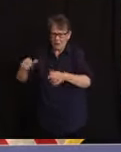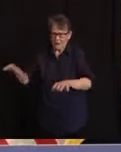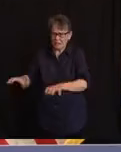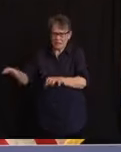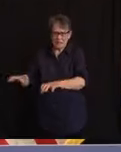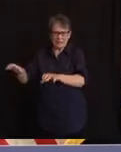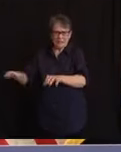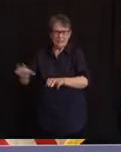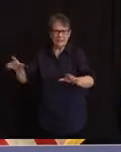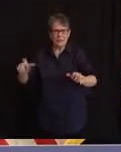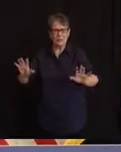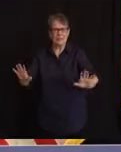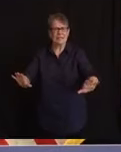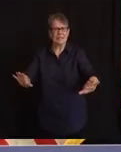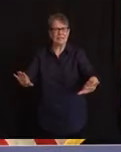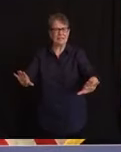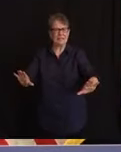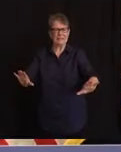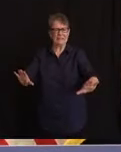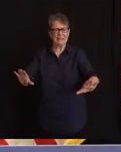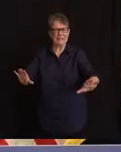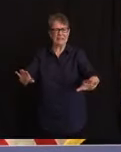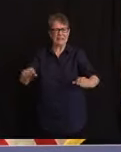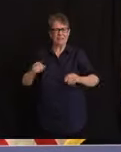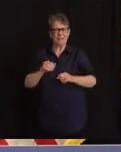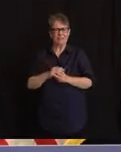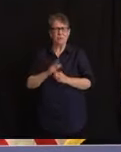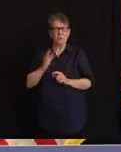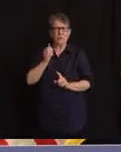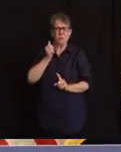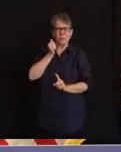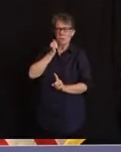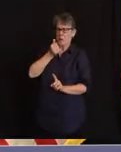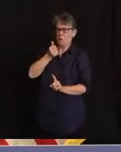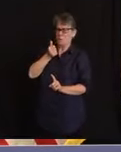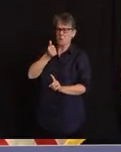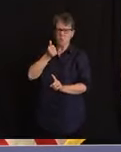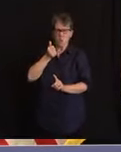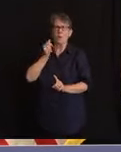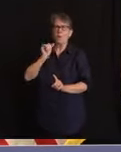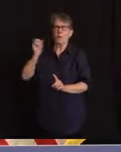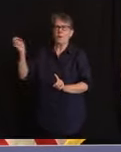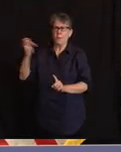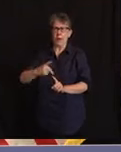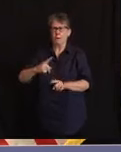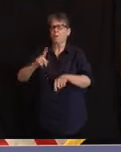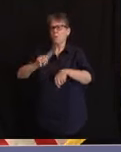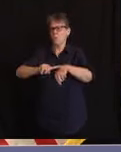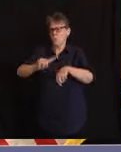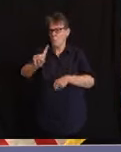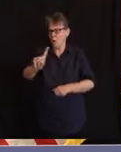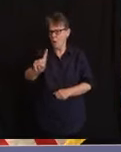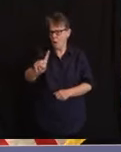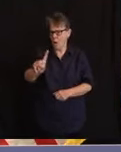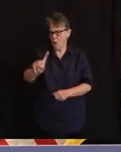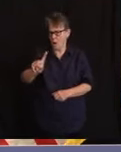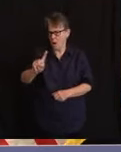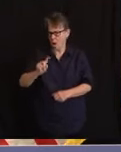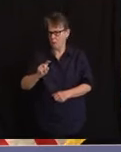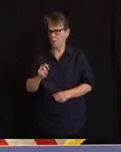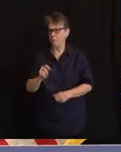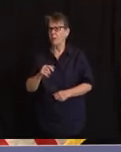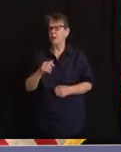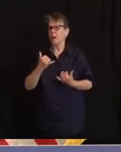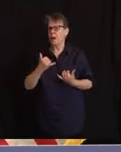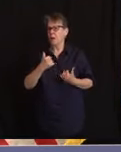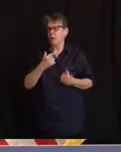VTC is right now scheduled for 3 p.m. tomorrow. So we will be here at usual time at 1 p.m.